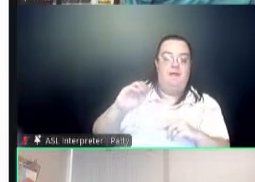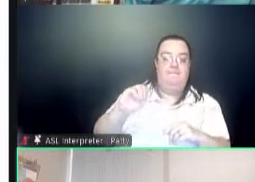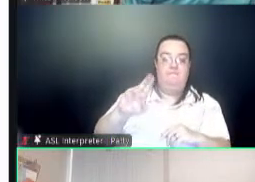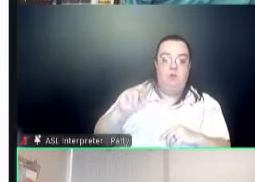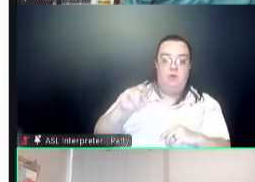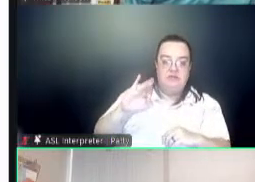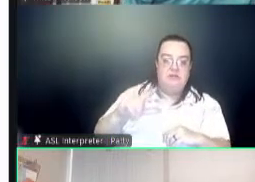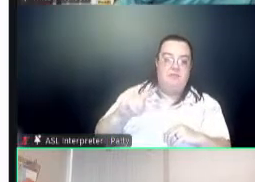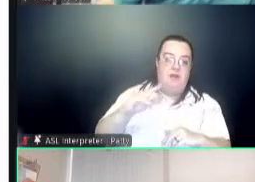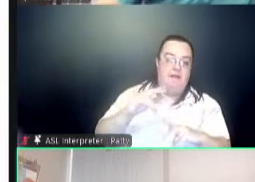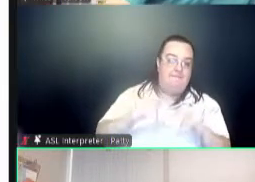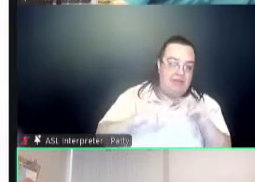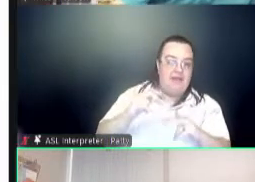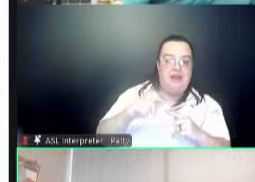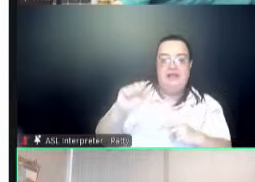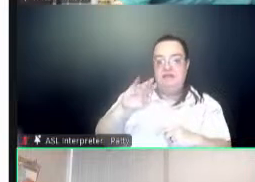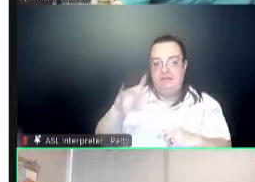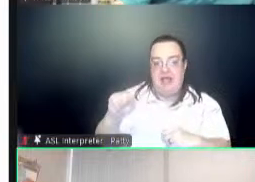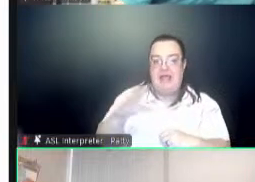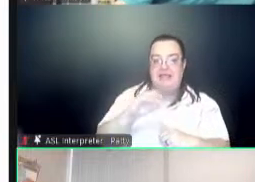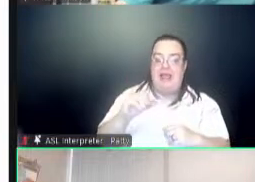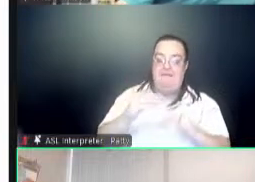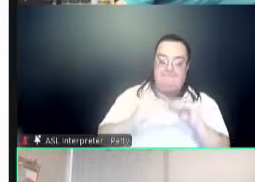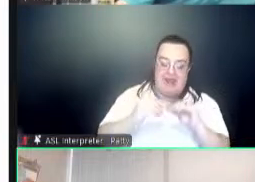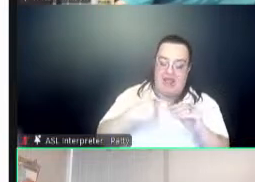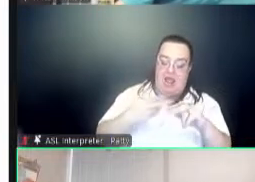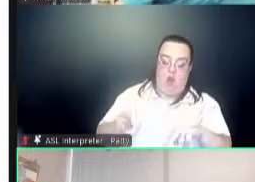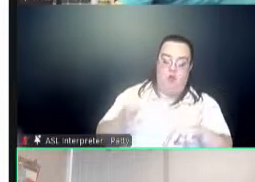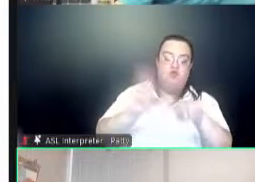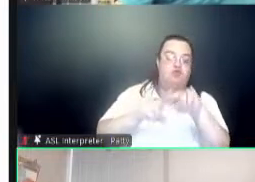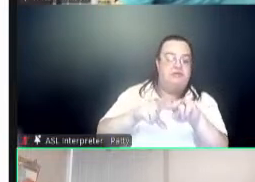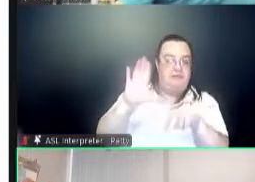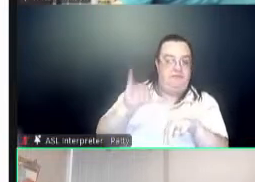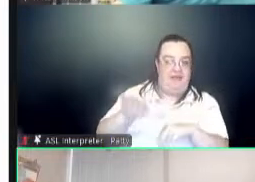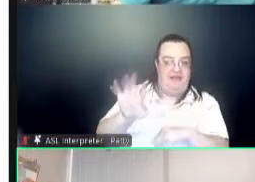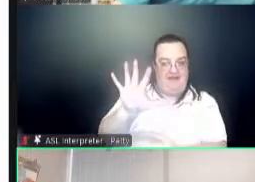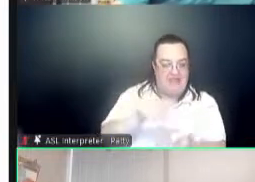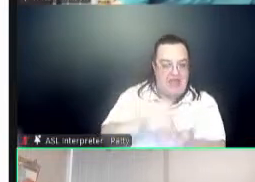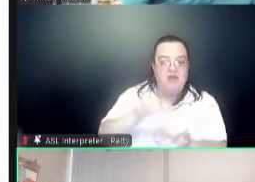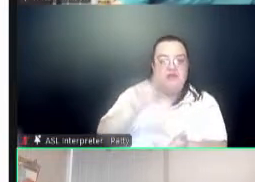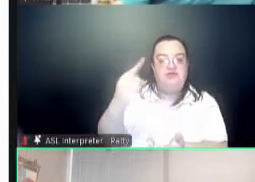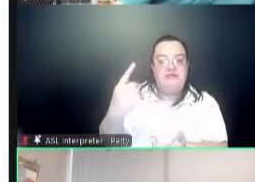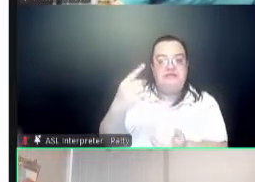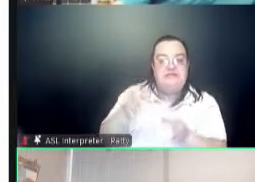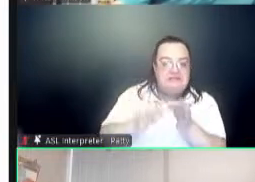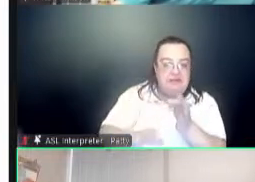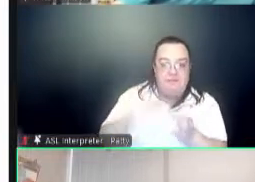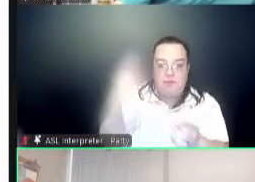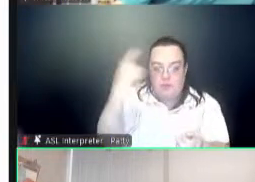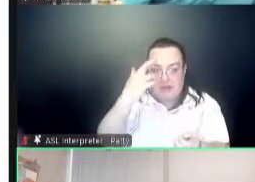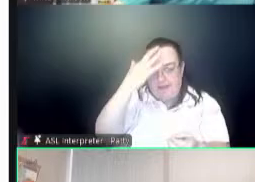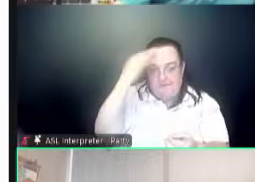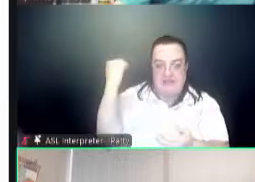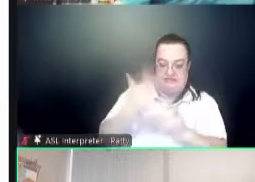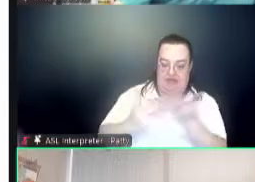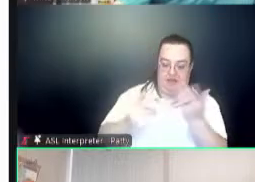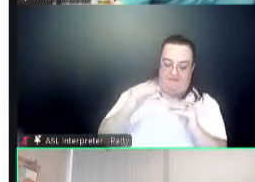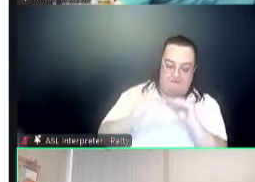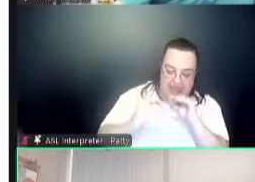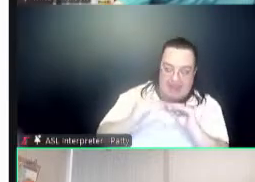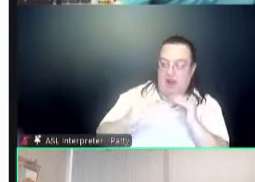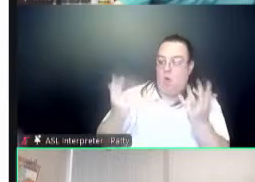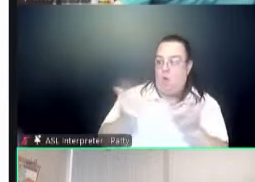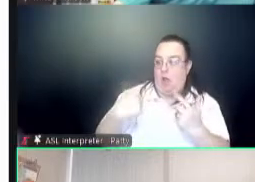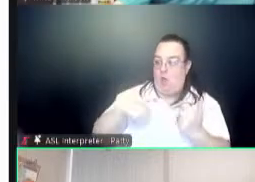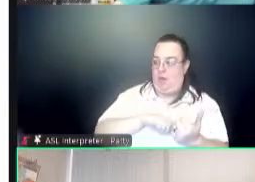supplies and maintenance, I've increased it by 5,000, just considering that some of the maintenance that we've had to put in over the